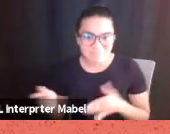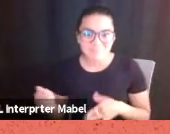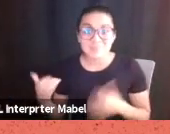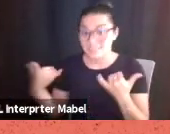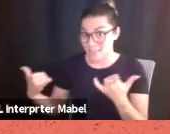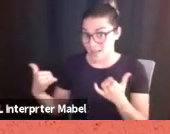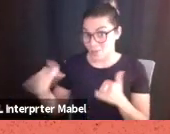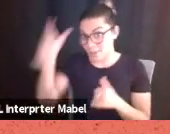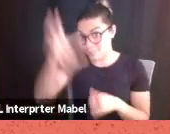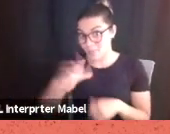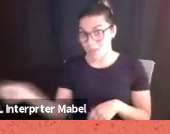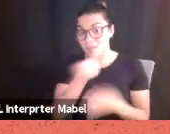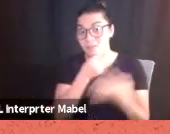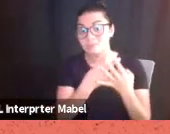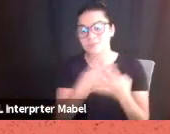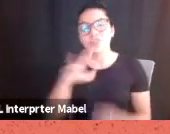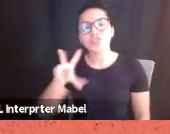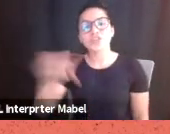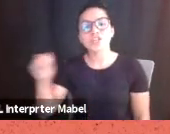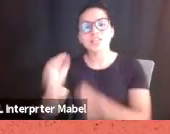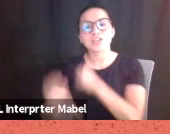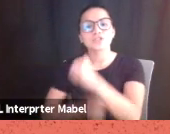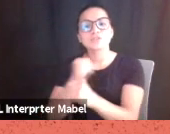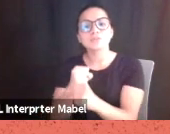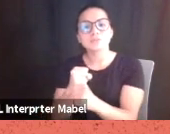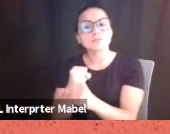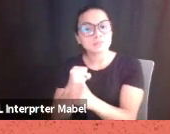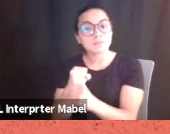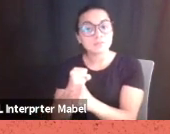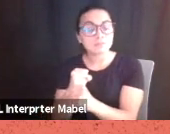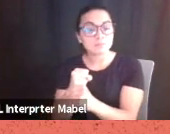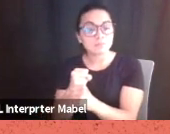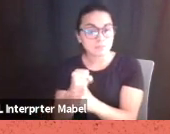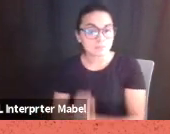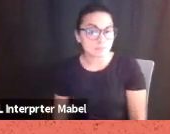30 years in prison. And